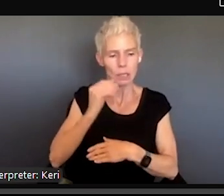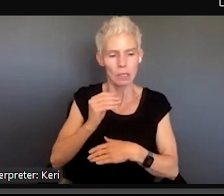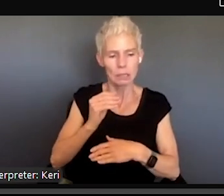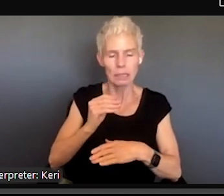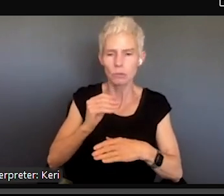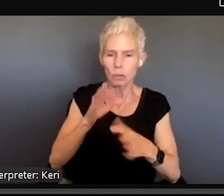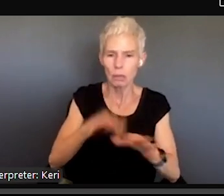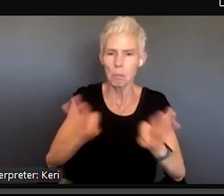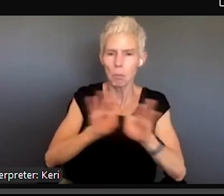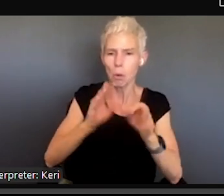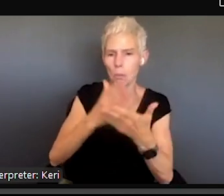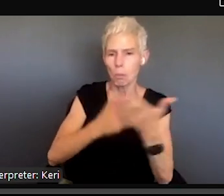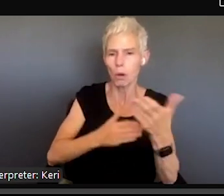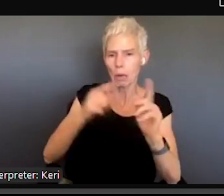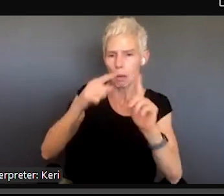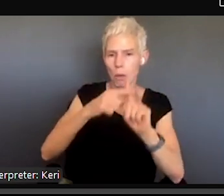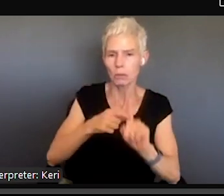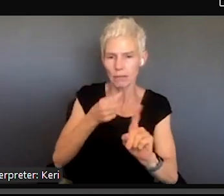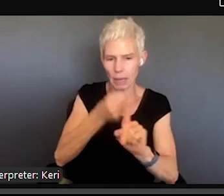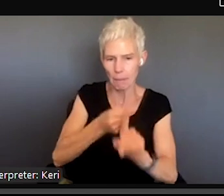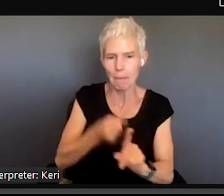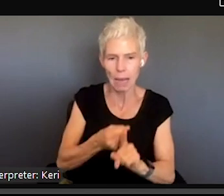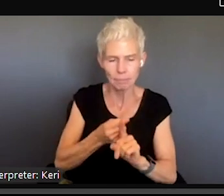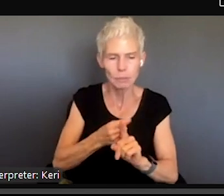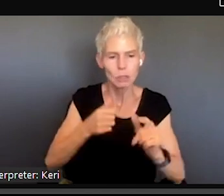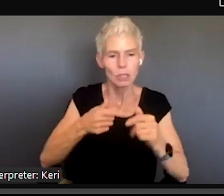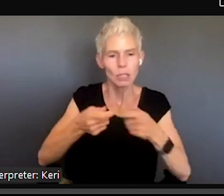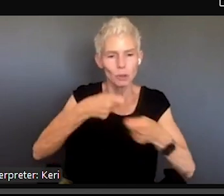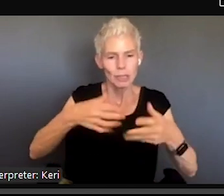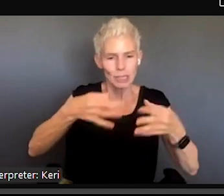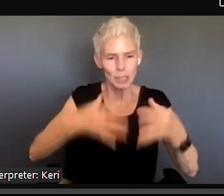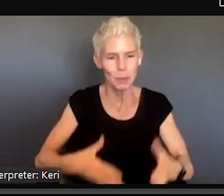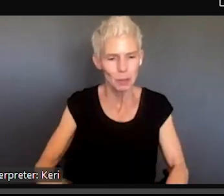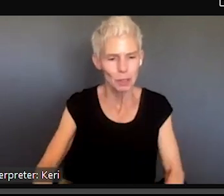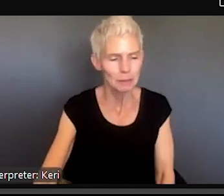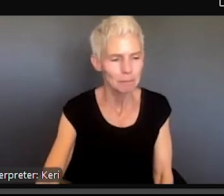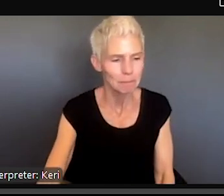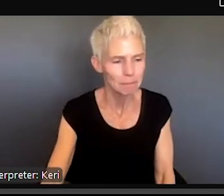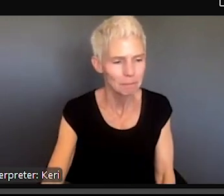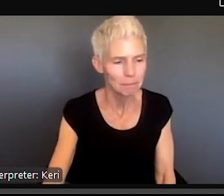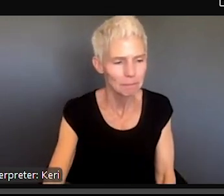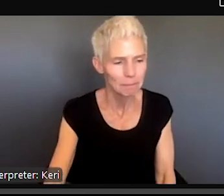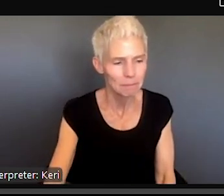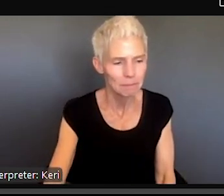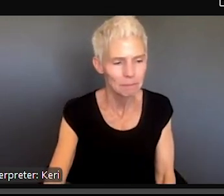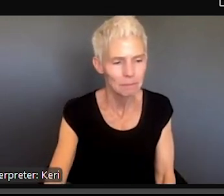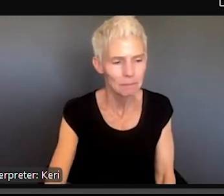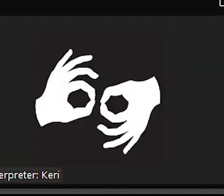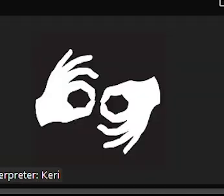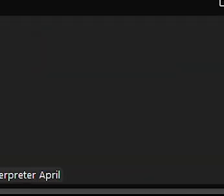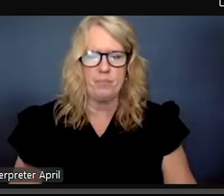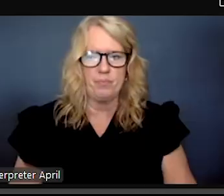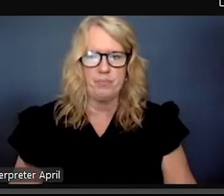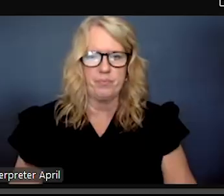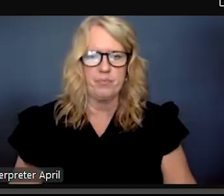been a key element of our positive impact and on our lines collectively and on the continuum as a